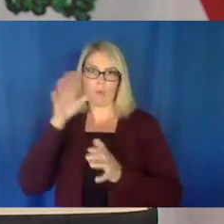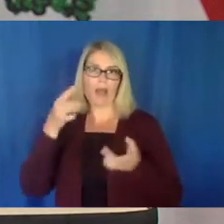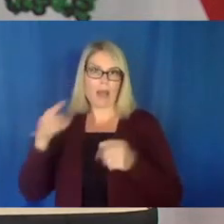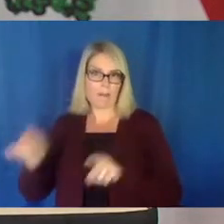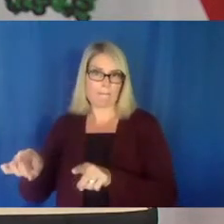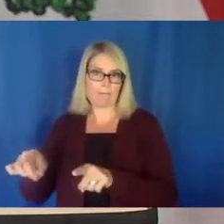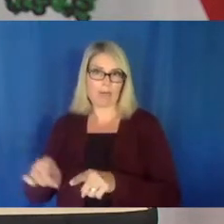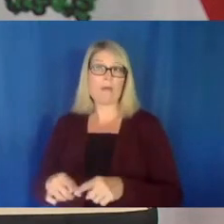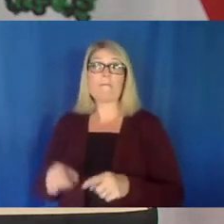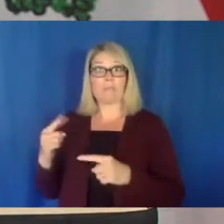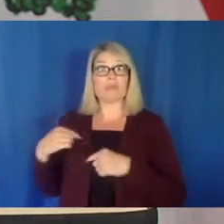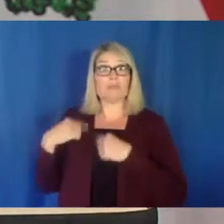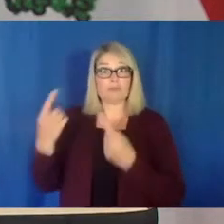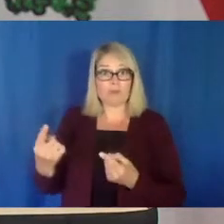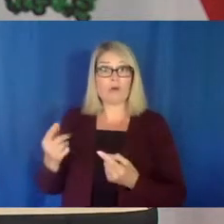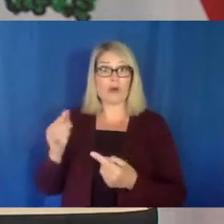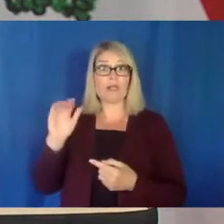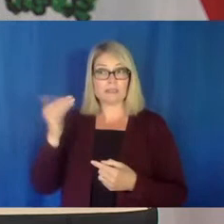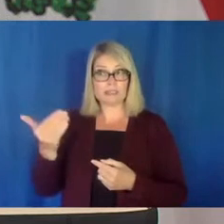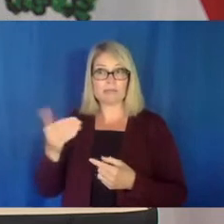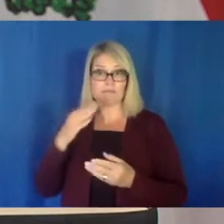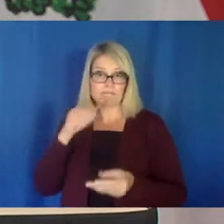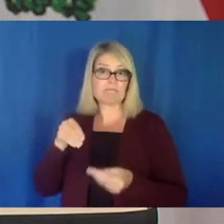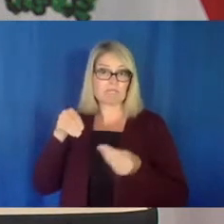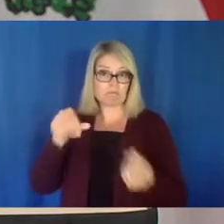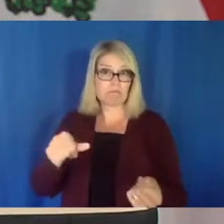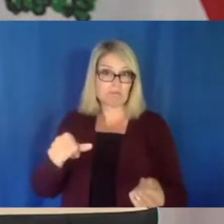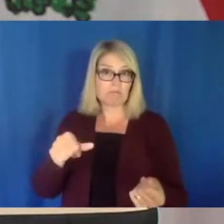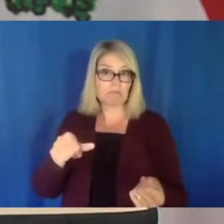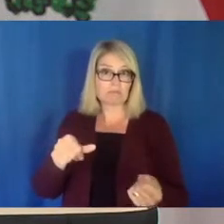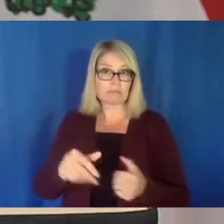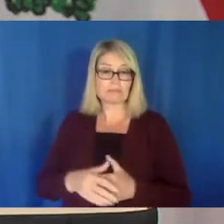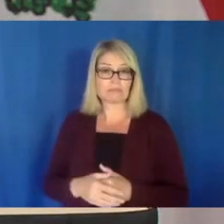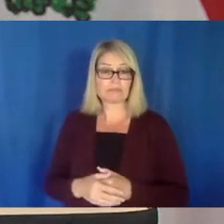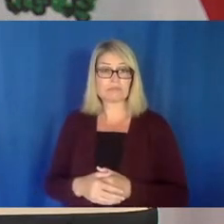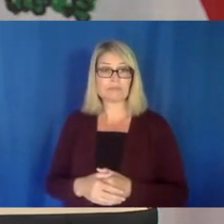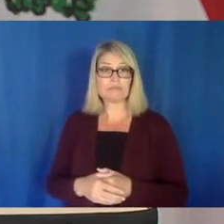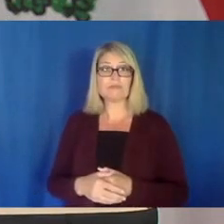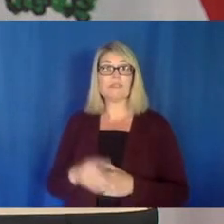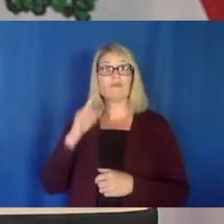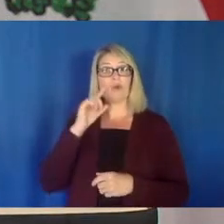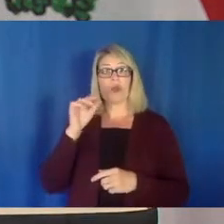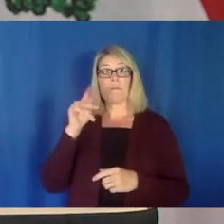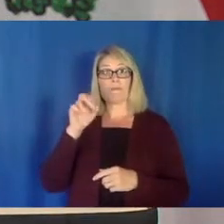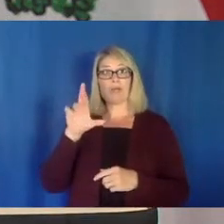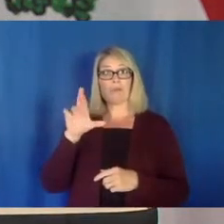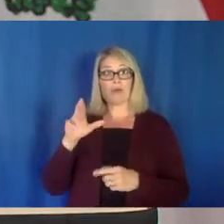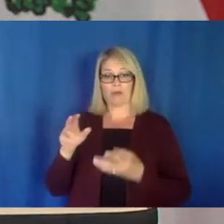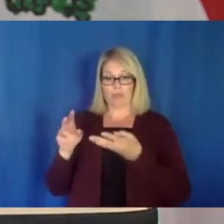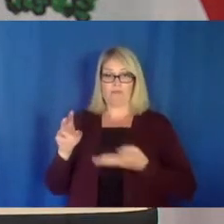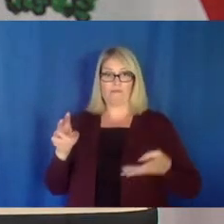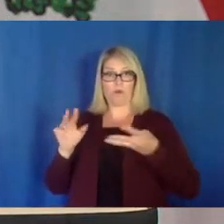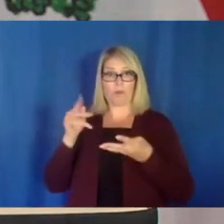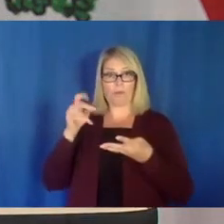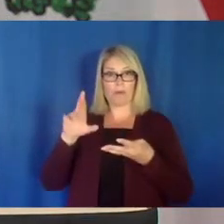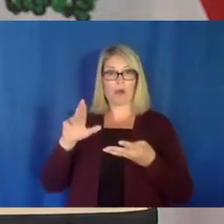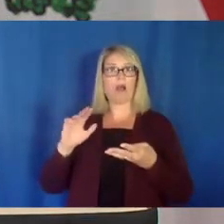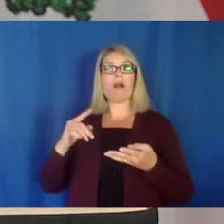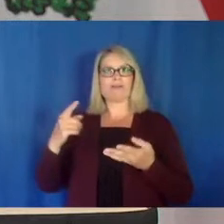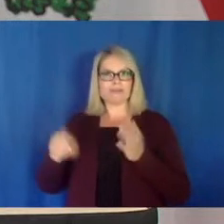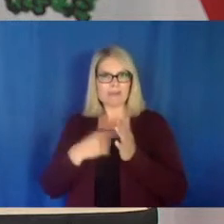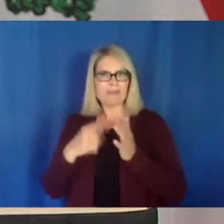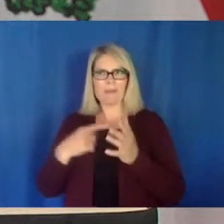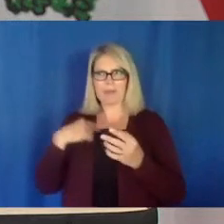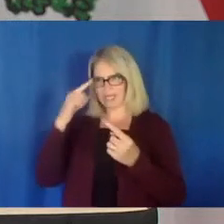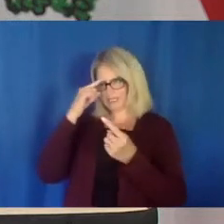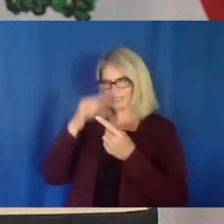and pretty consistent across the board. And from the four premiers' perspective, we always have different views and disagreements, but there's